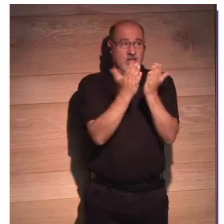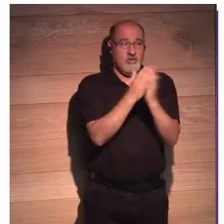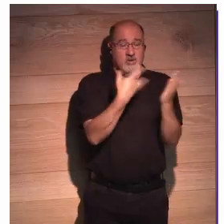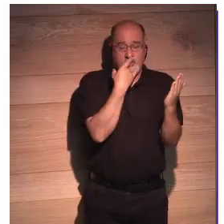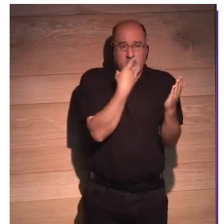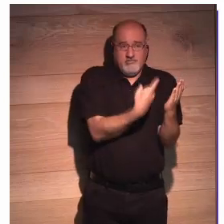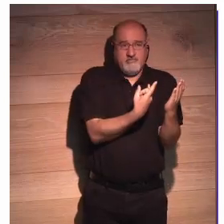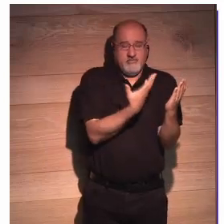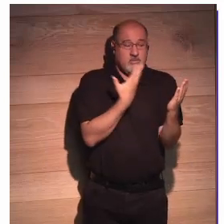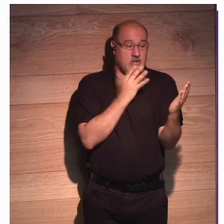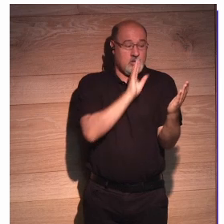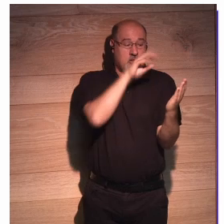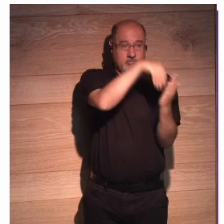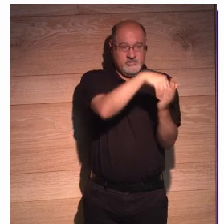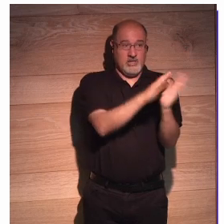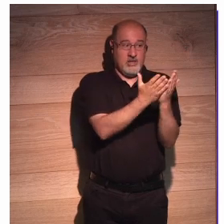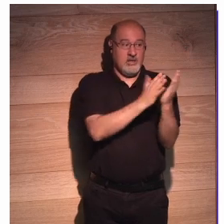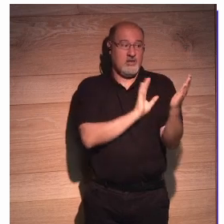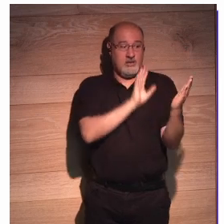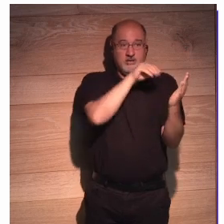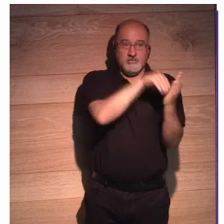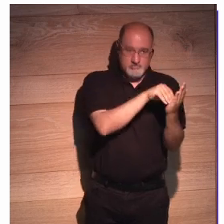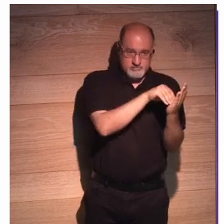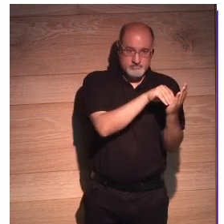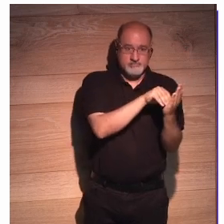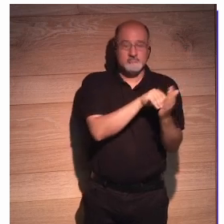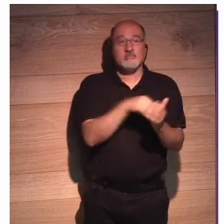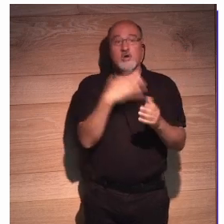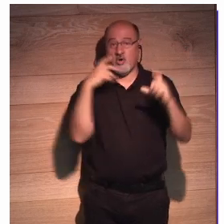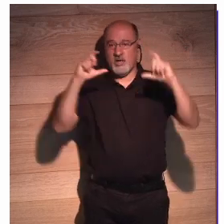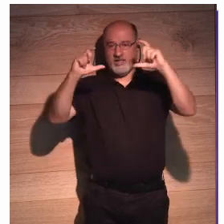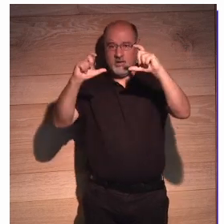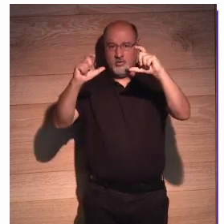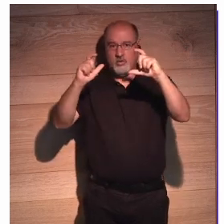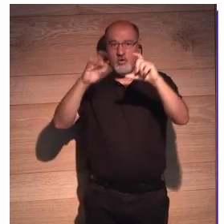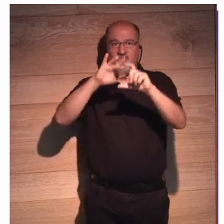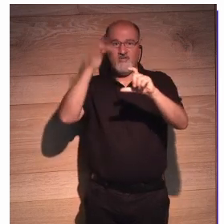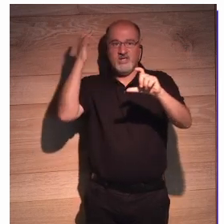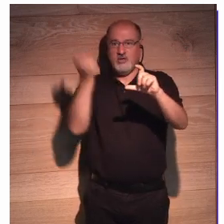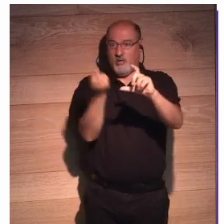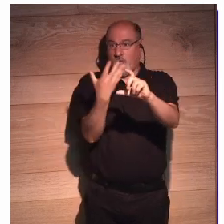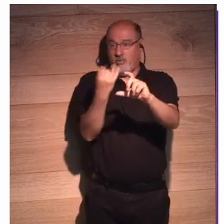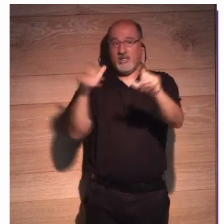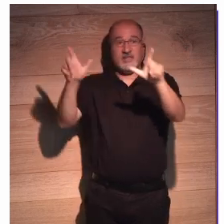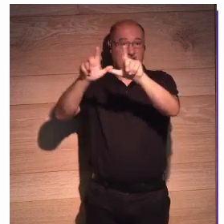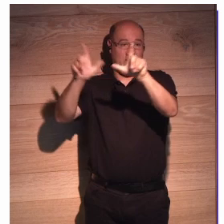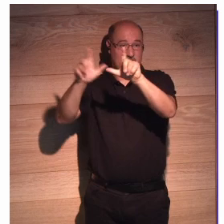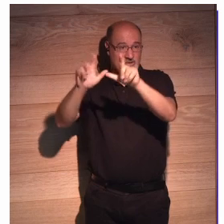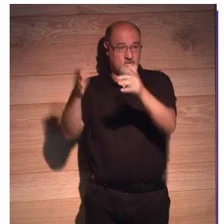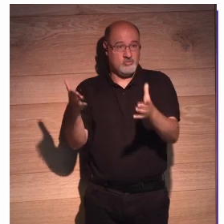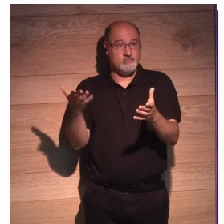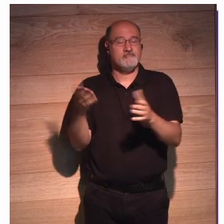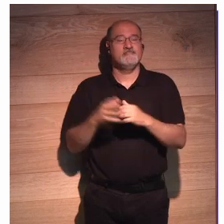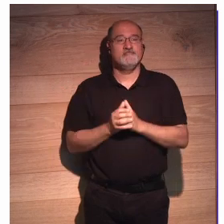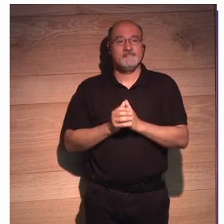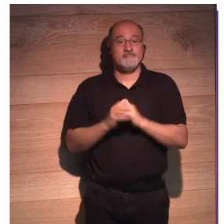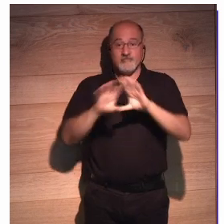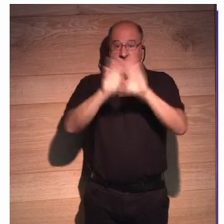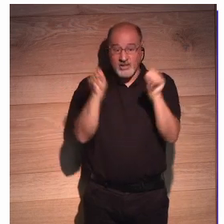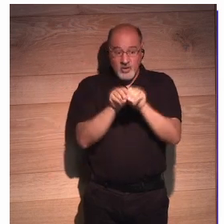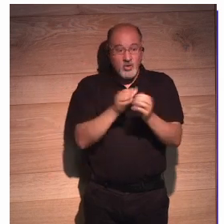about looking at those glowing rectangles, maybe TVs or your phone, often that sort of media is representative media. So a